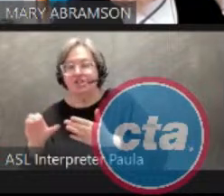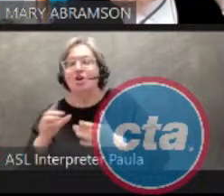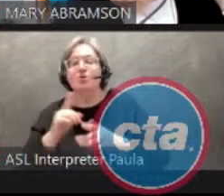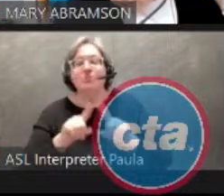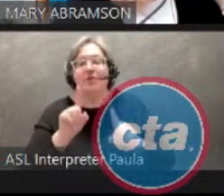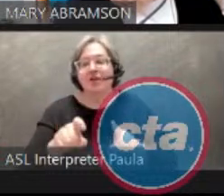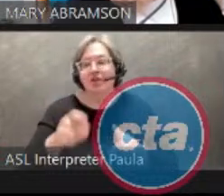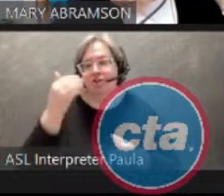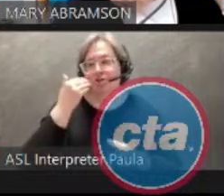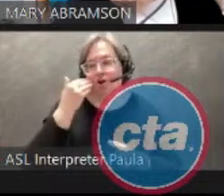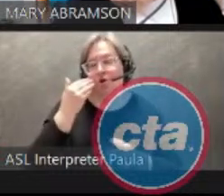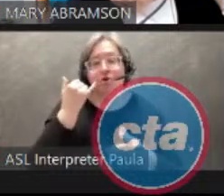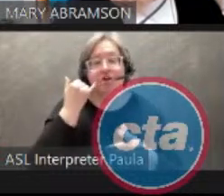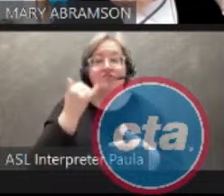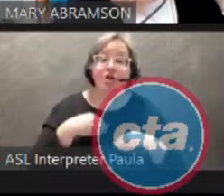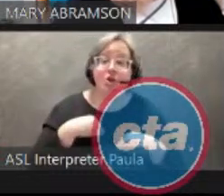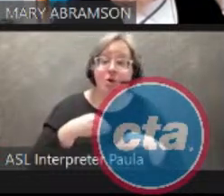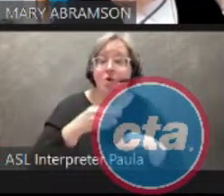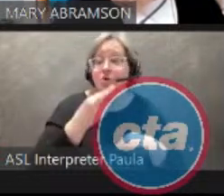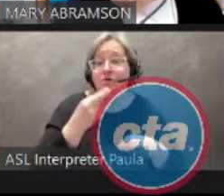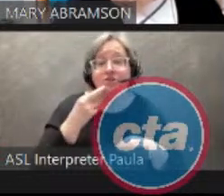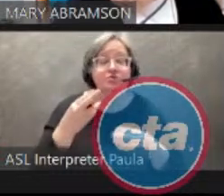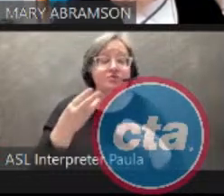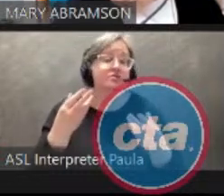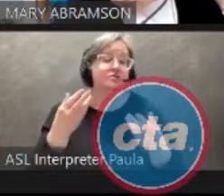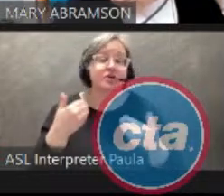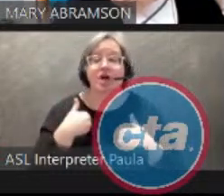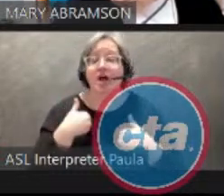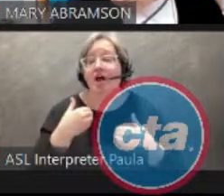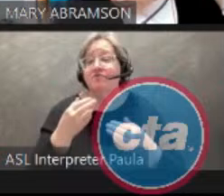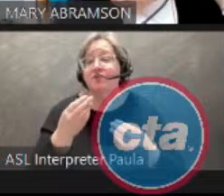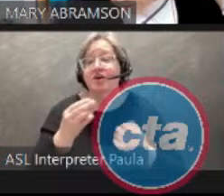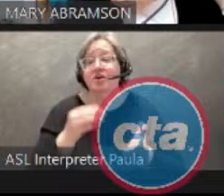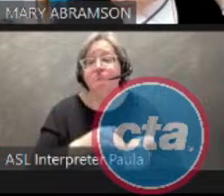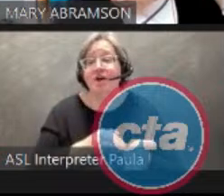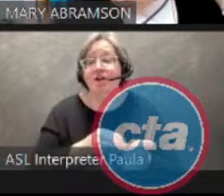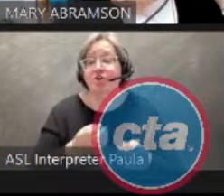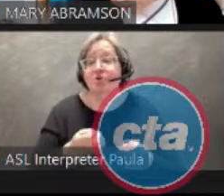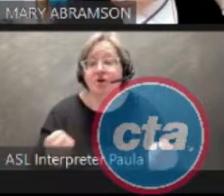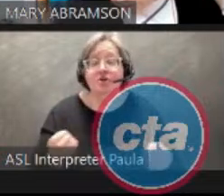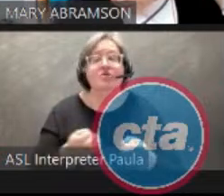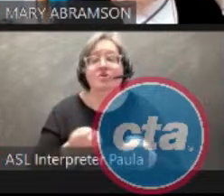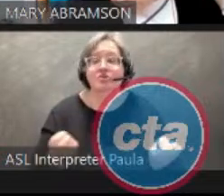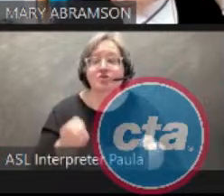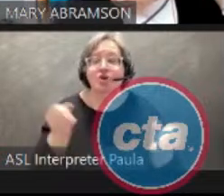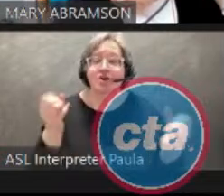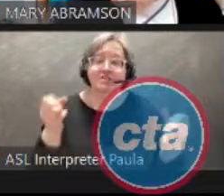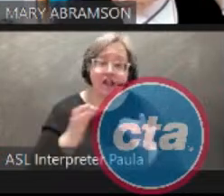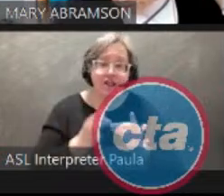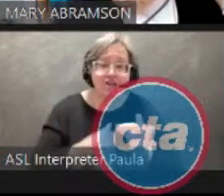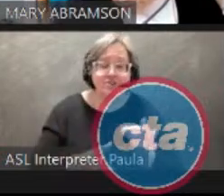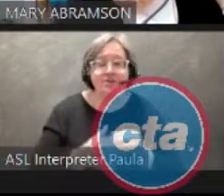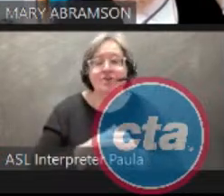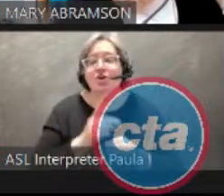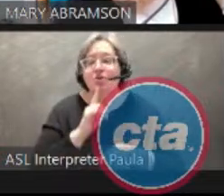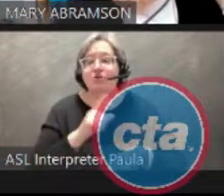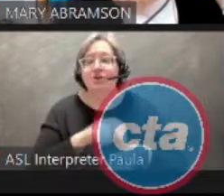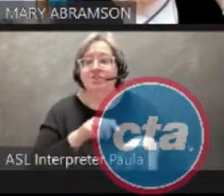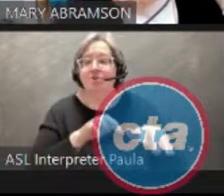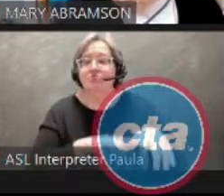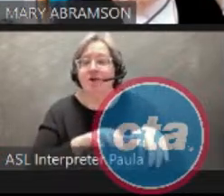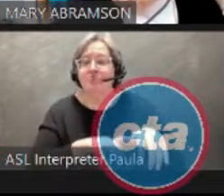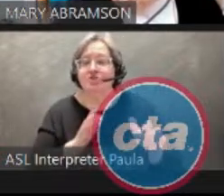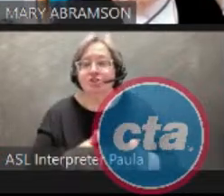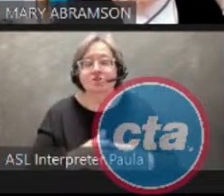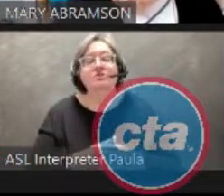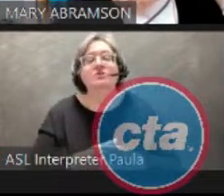for people if they own a restaurant or they sell a business or they have medical equipment or whatever else they might have, or they're a sign language interpreter or real-time captioner,